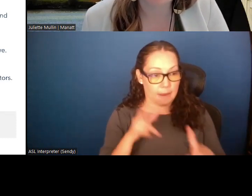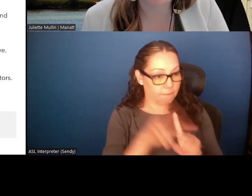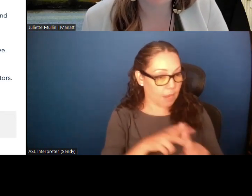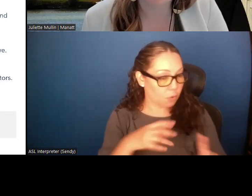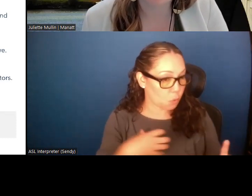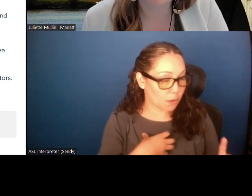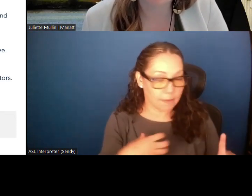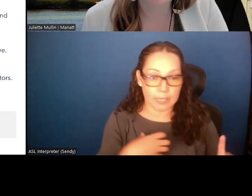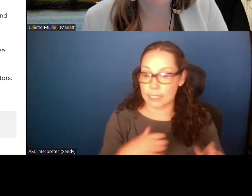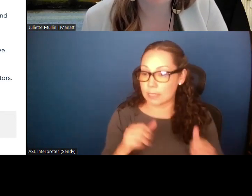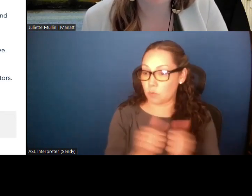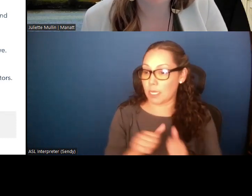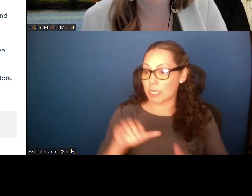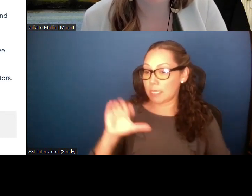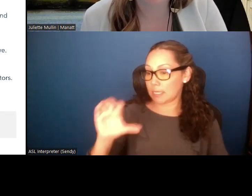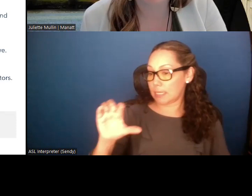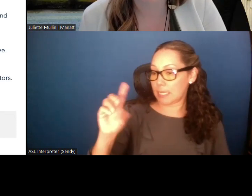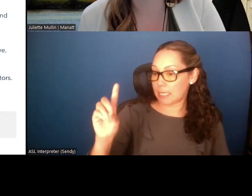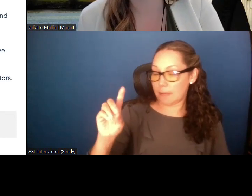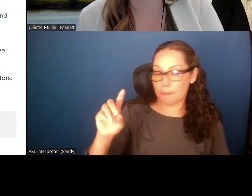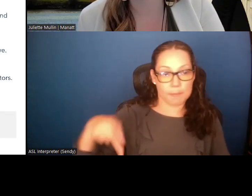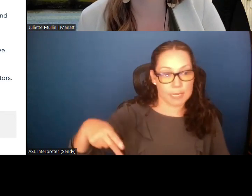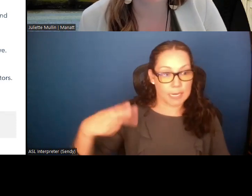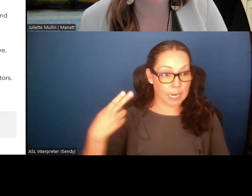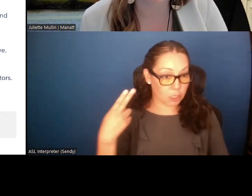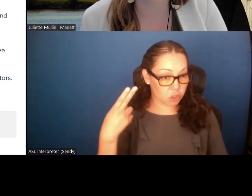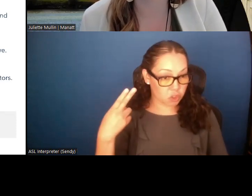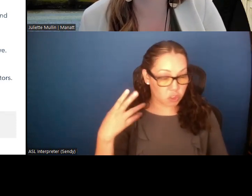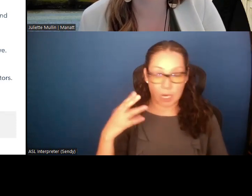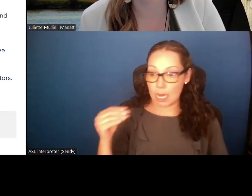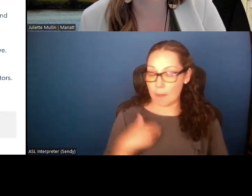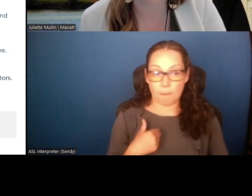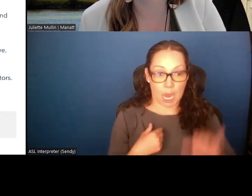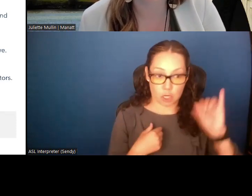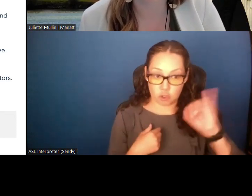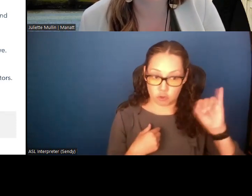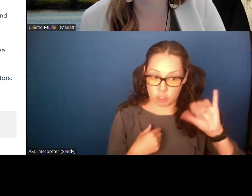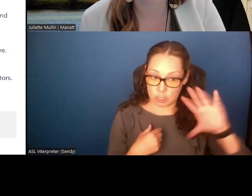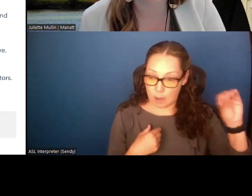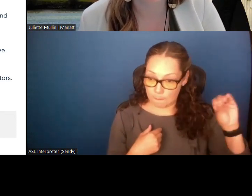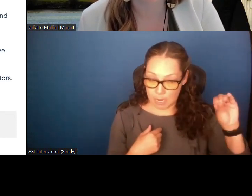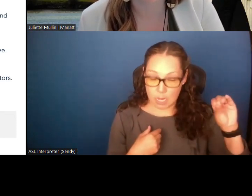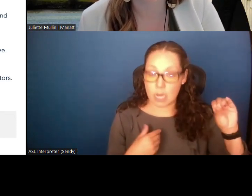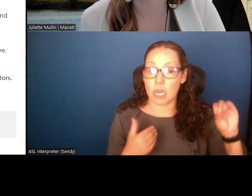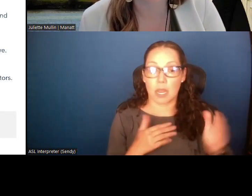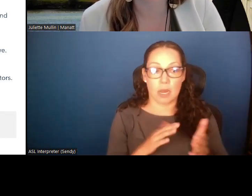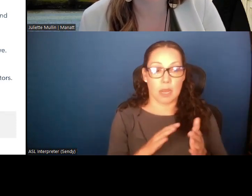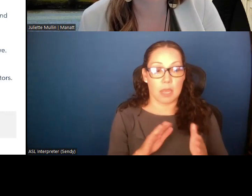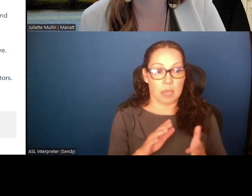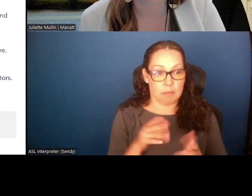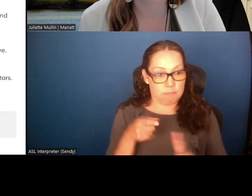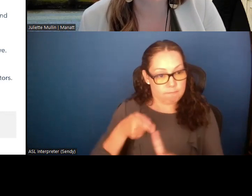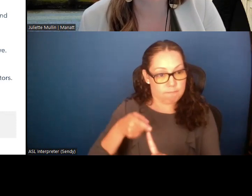with CDPH and through my insurance company, and contacted the ombudsman. And I was also assisting other residents with